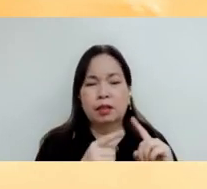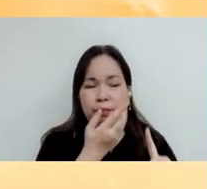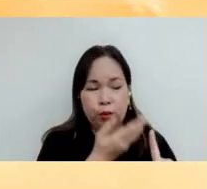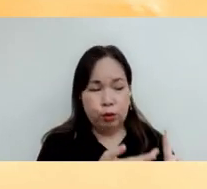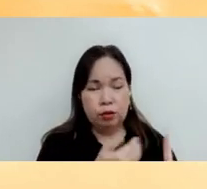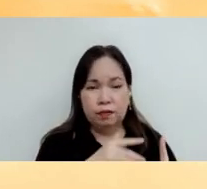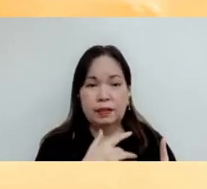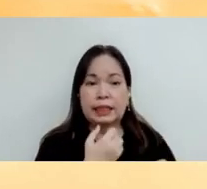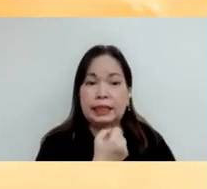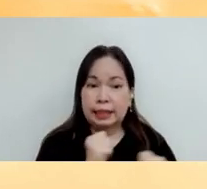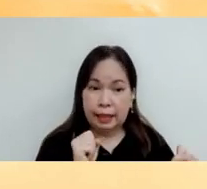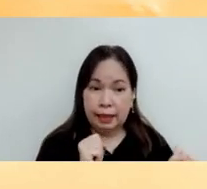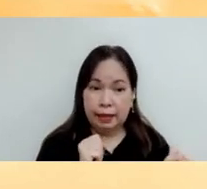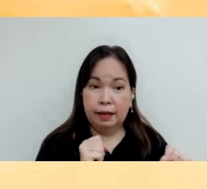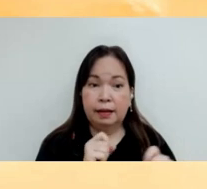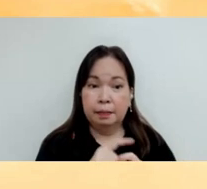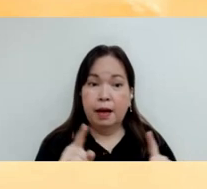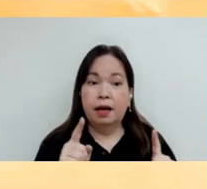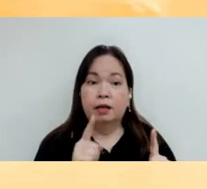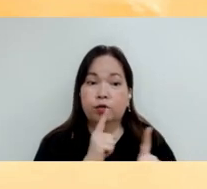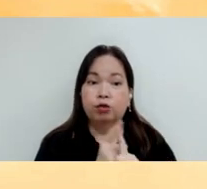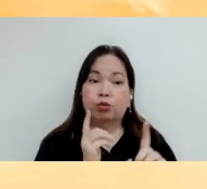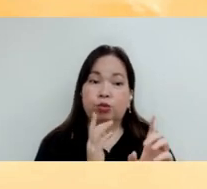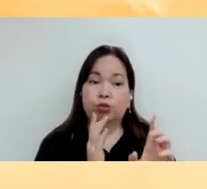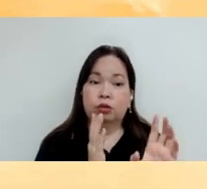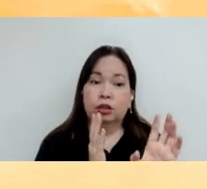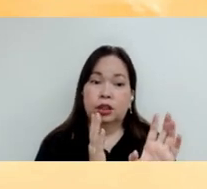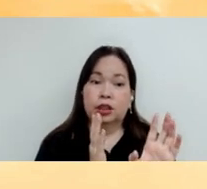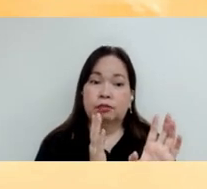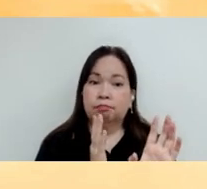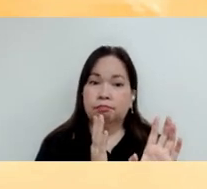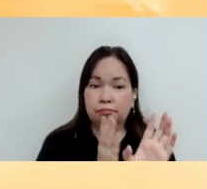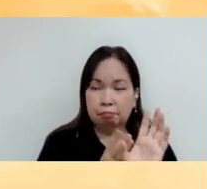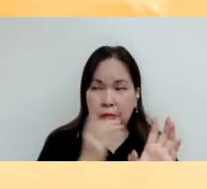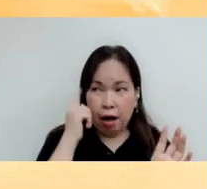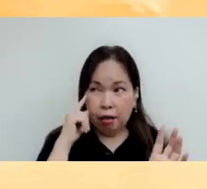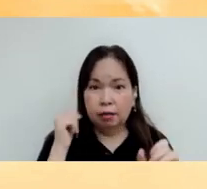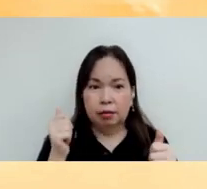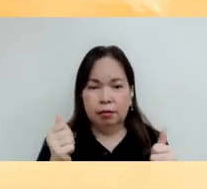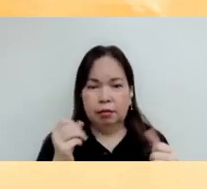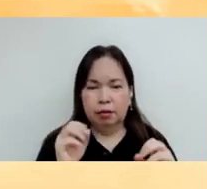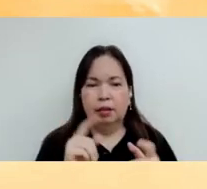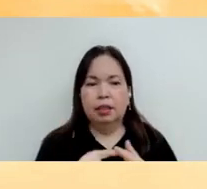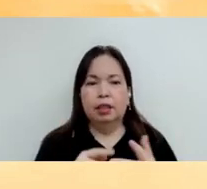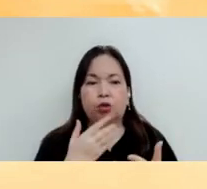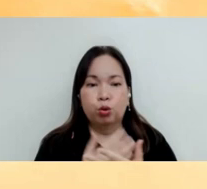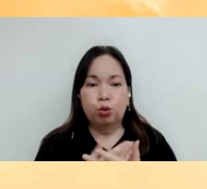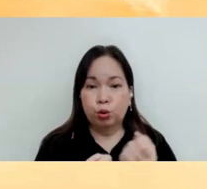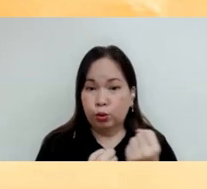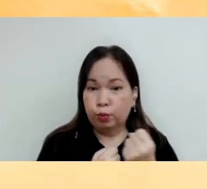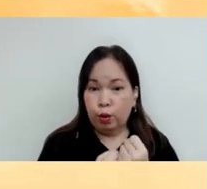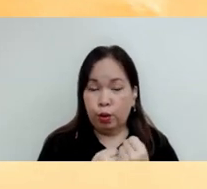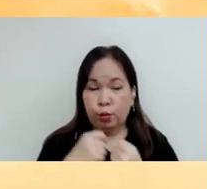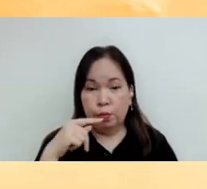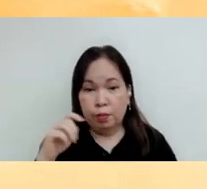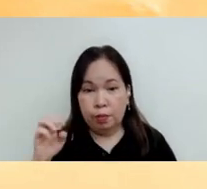not just physically safe, but psychologically safe, it calms down the body. good peer support. So the same, it's relationship. So both